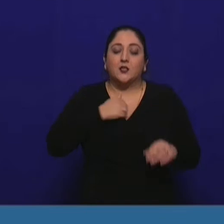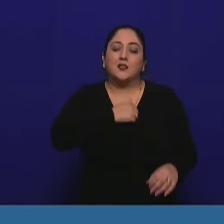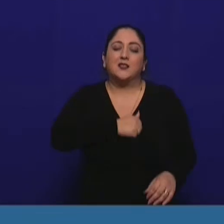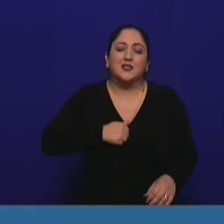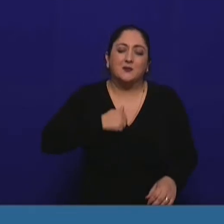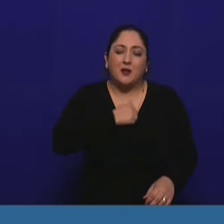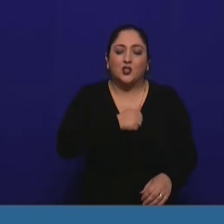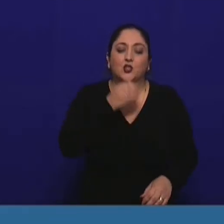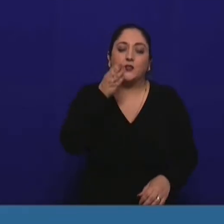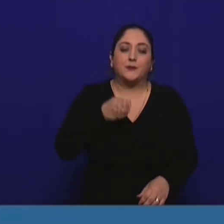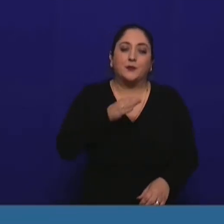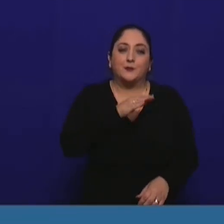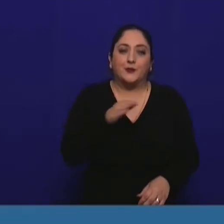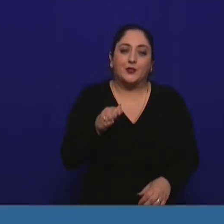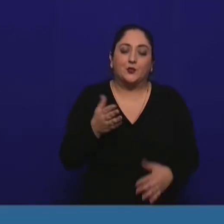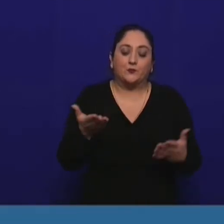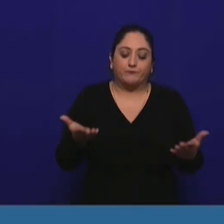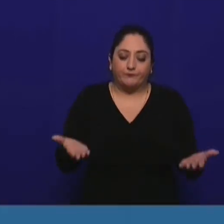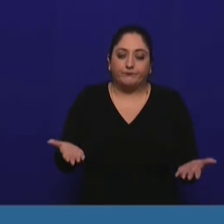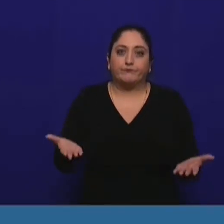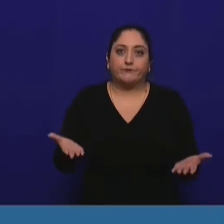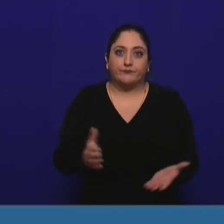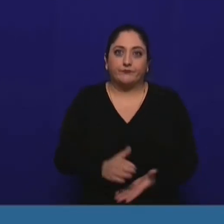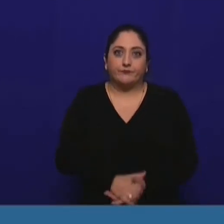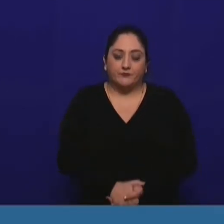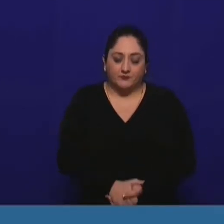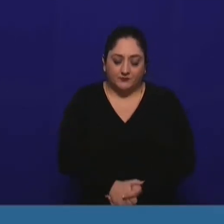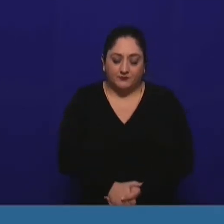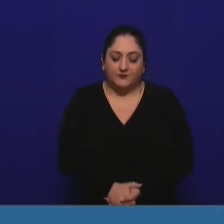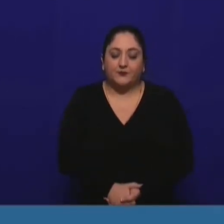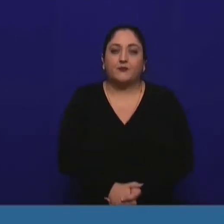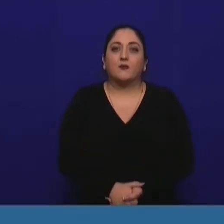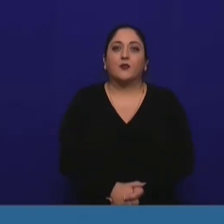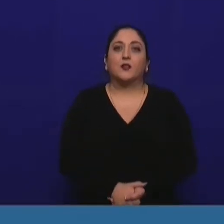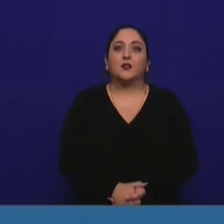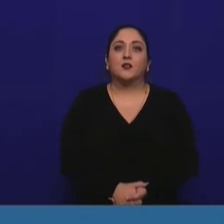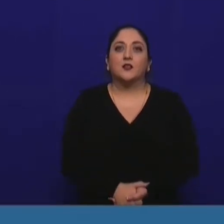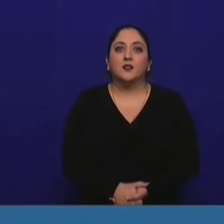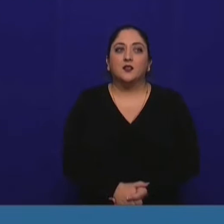lill familjari kollha ta' dawn il-persuni li mietu matul din il-pandemija.